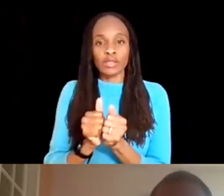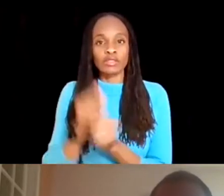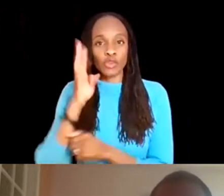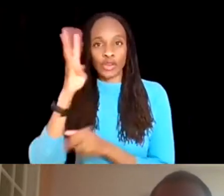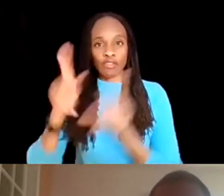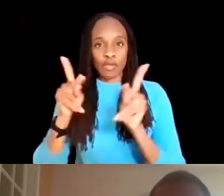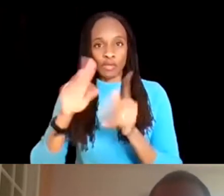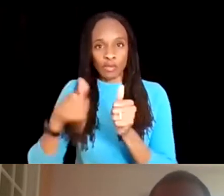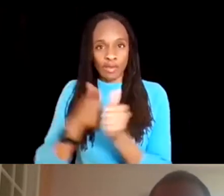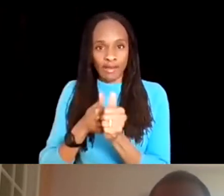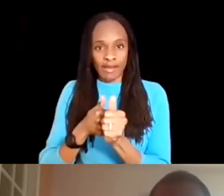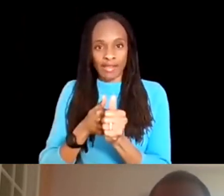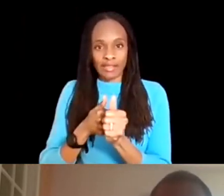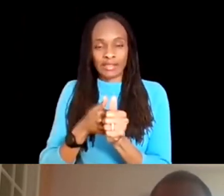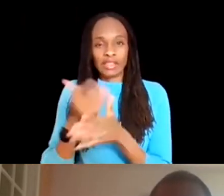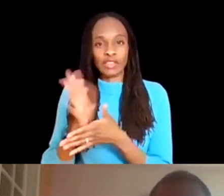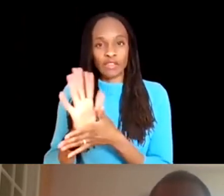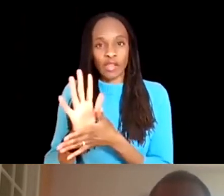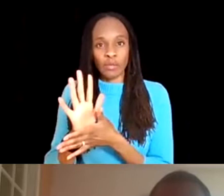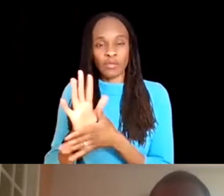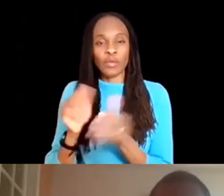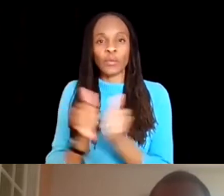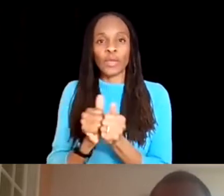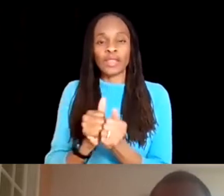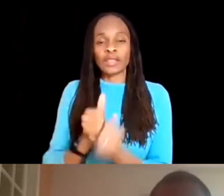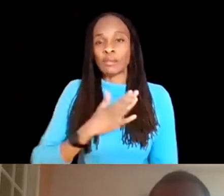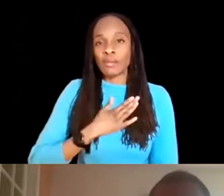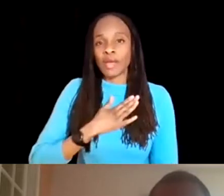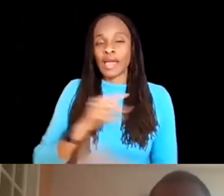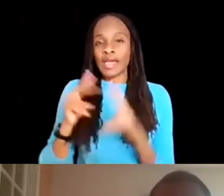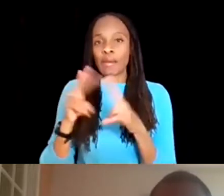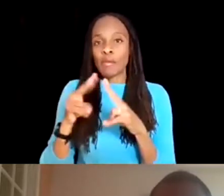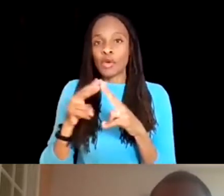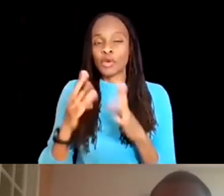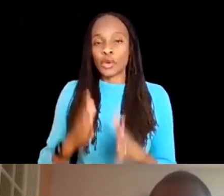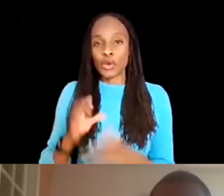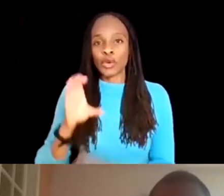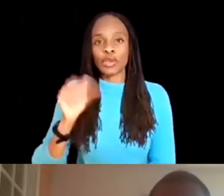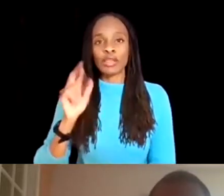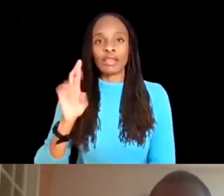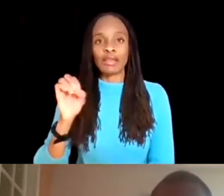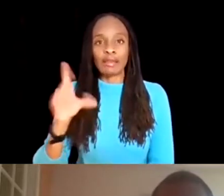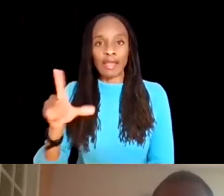film, and with my partner Kirill Mikanovsky,